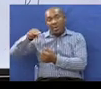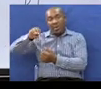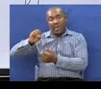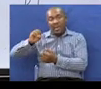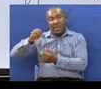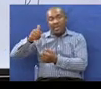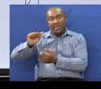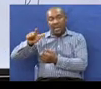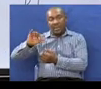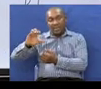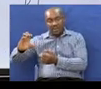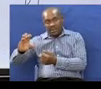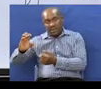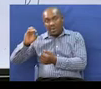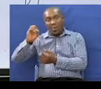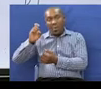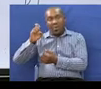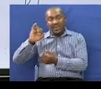carbon